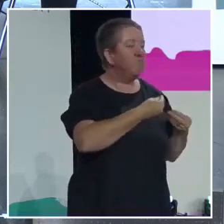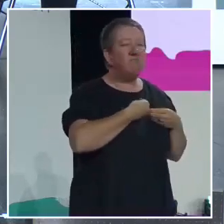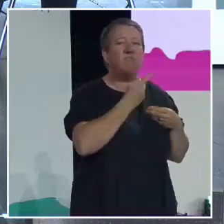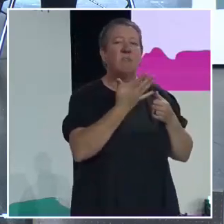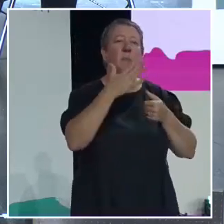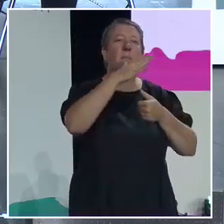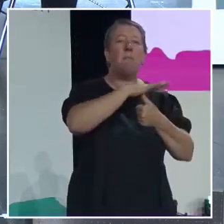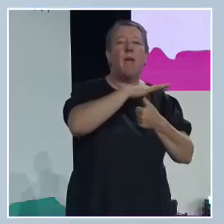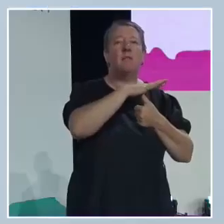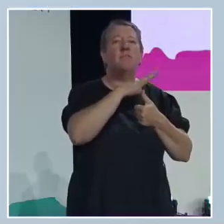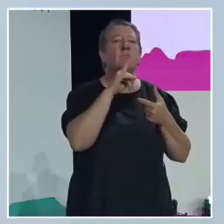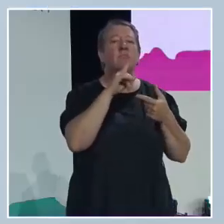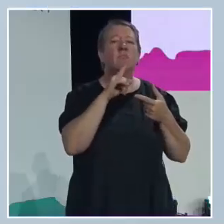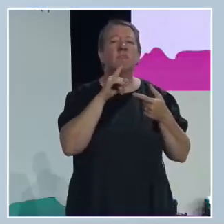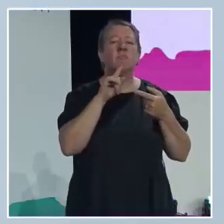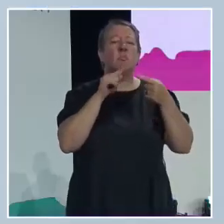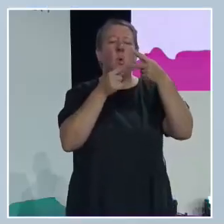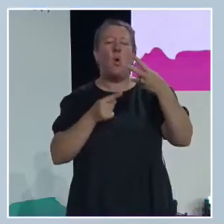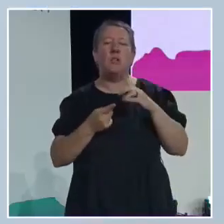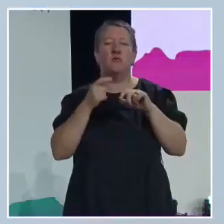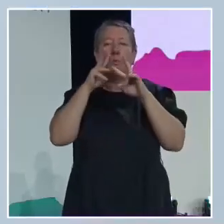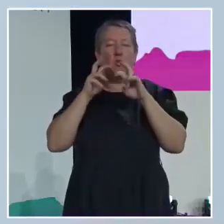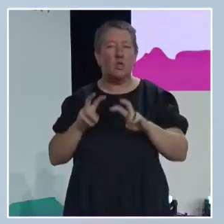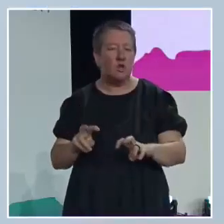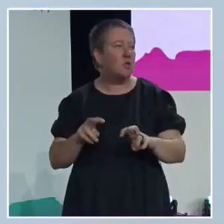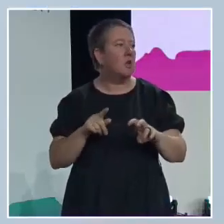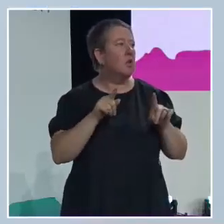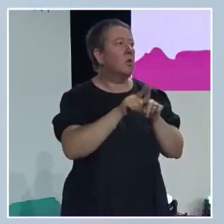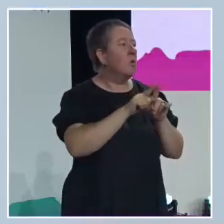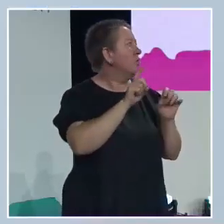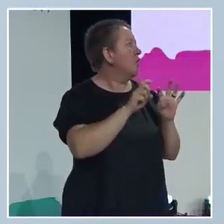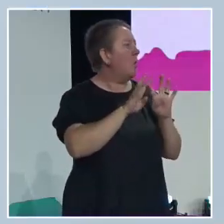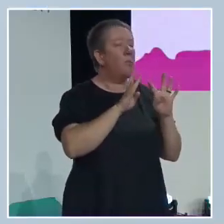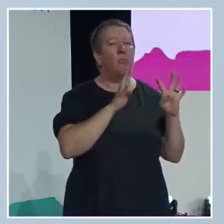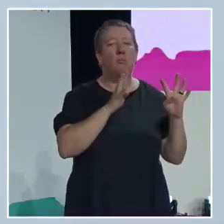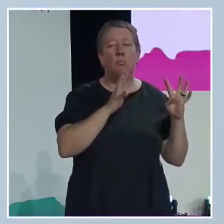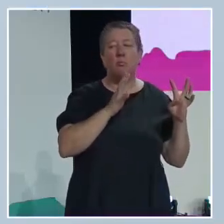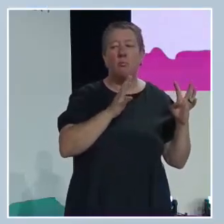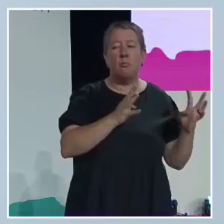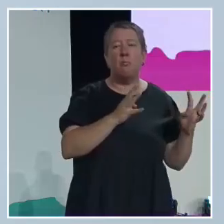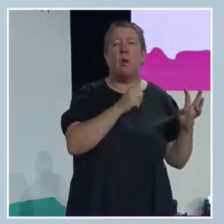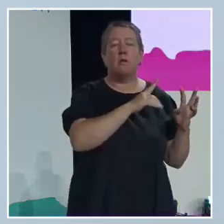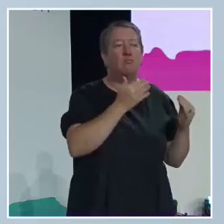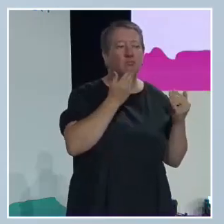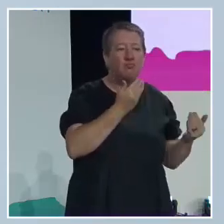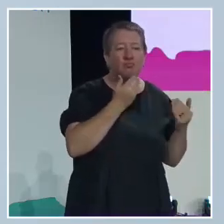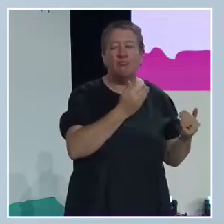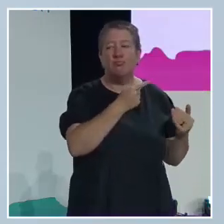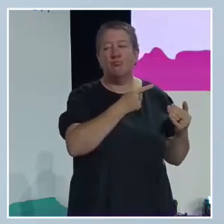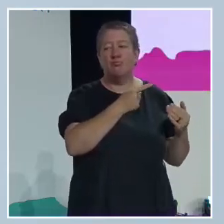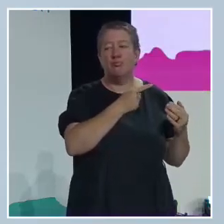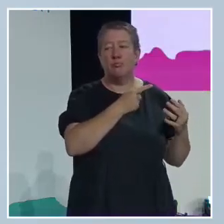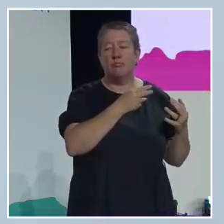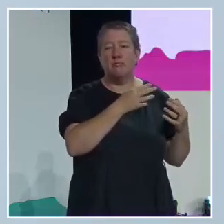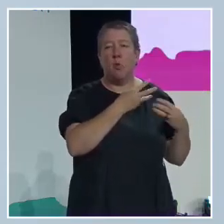takeaways from the research. And also later on in the panel, we'll discuss about the points that are more uncertain so far. In particular, we have worked a lot to provide